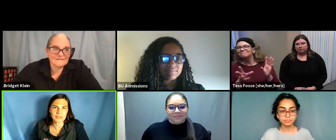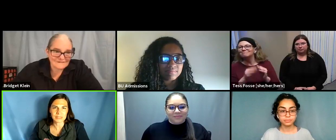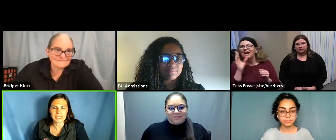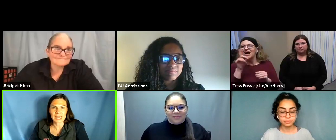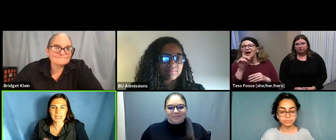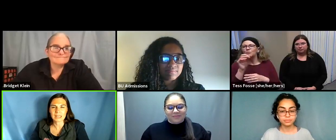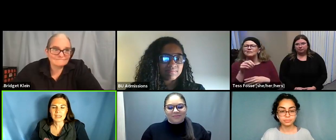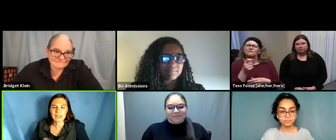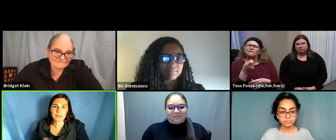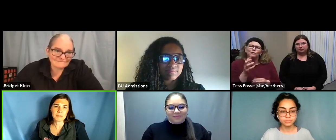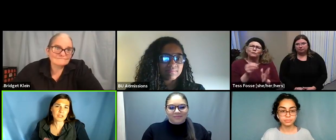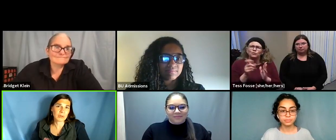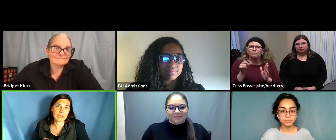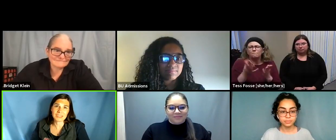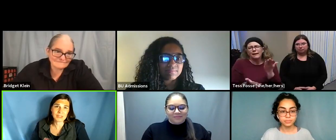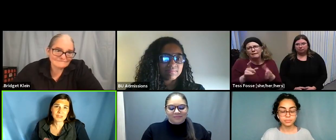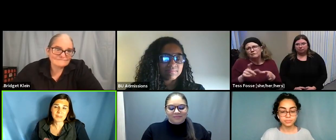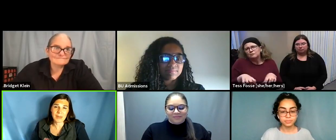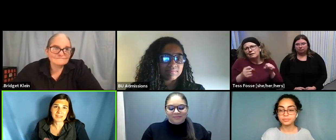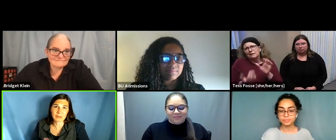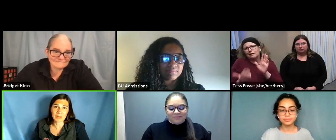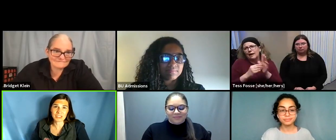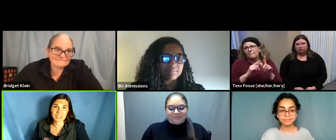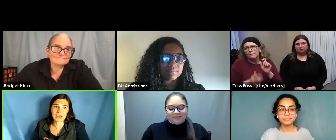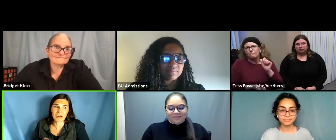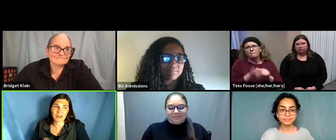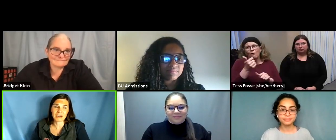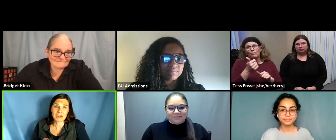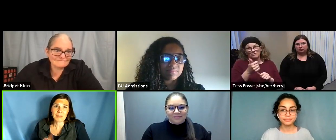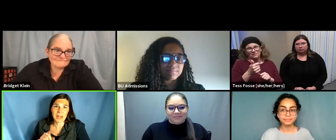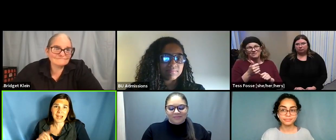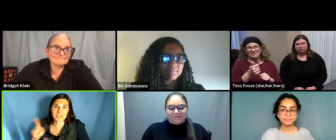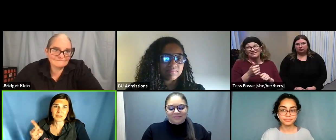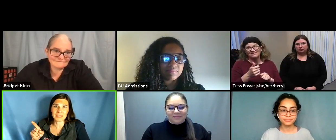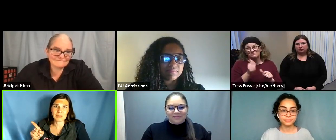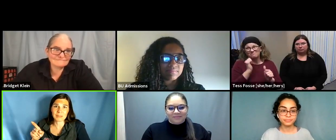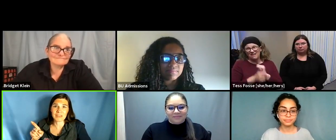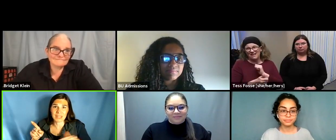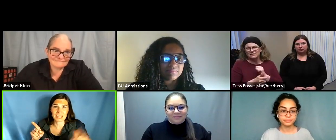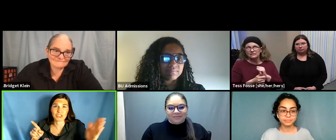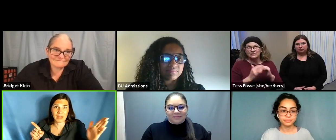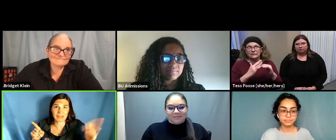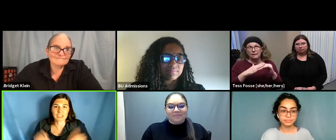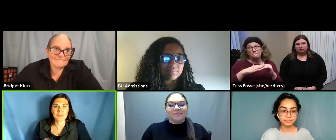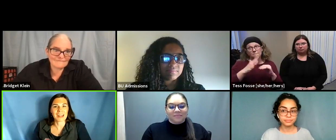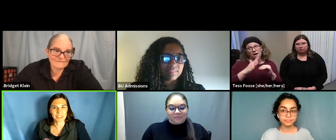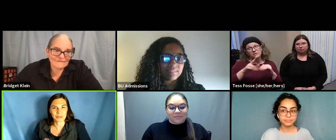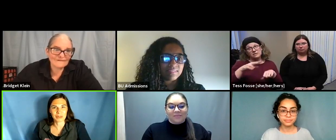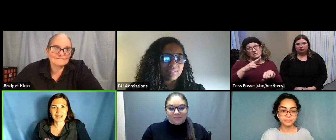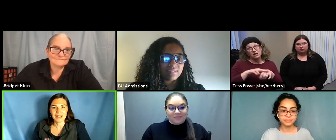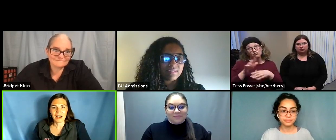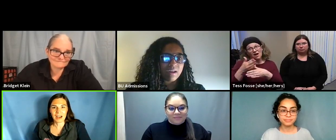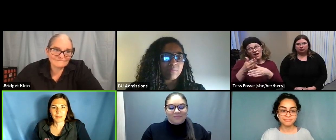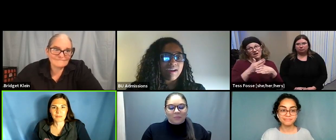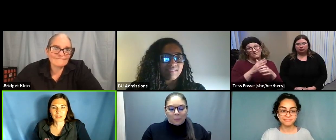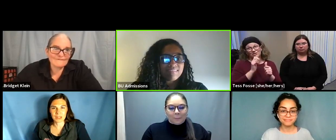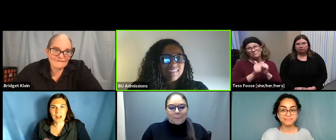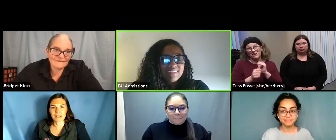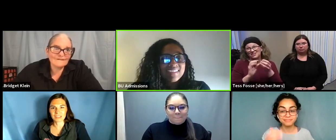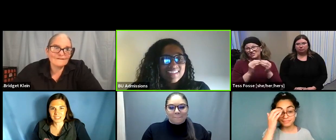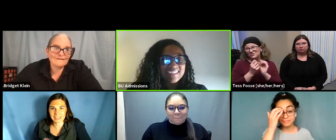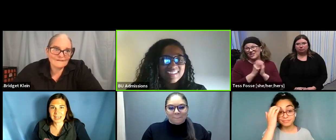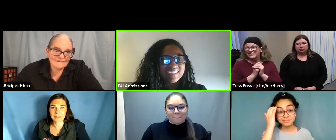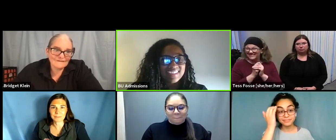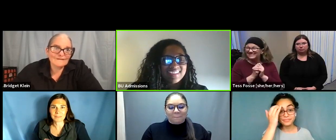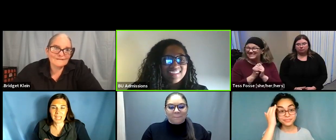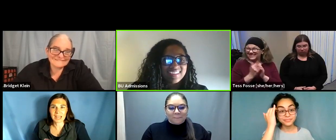students who have to retake, but the majority of the students pass it. Our passing rate is above the national average passing rate for the